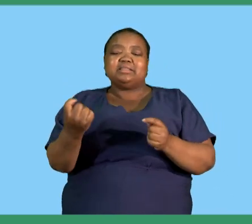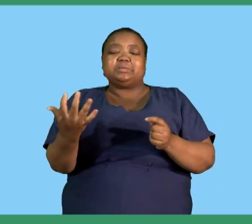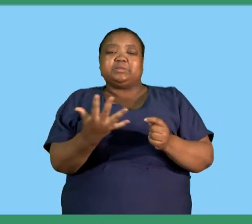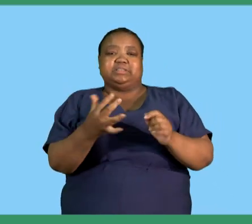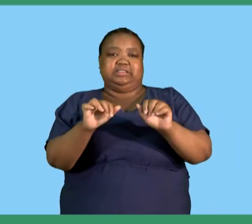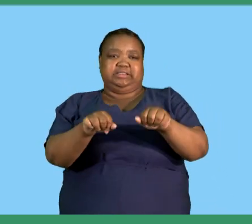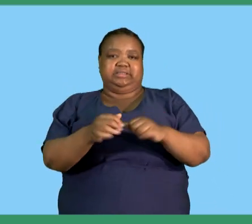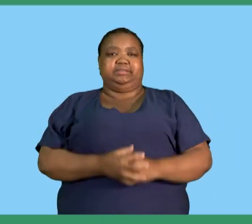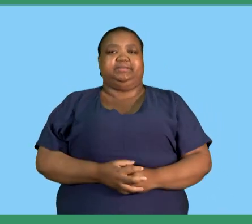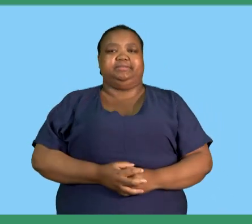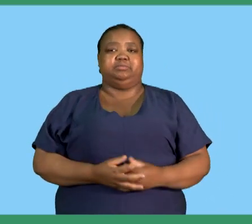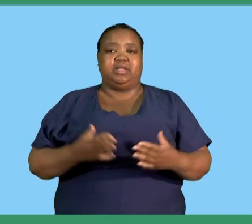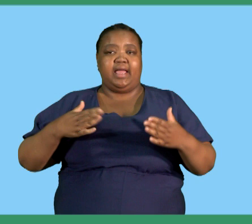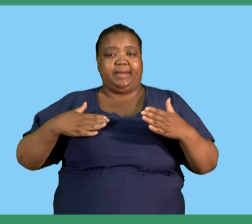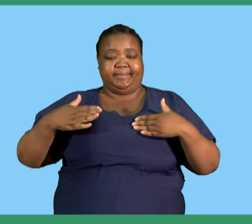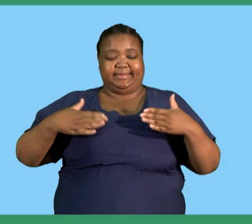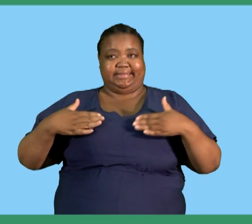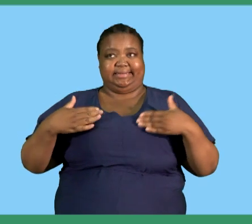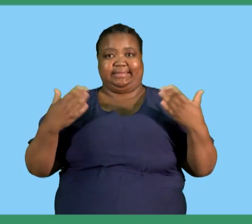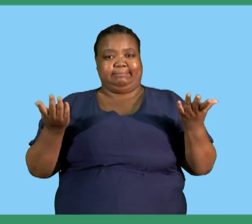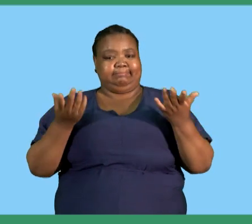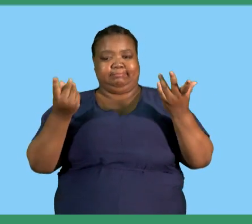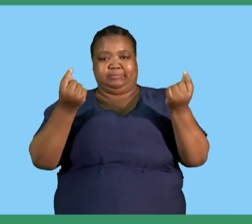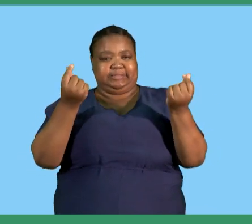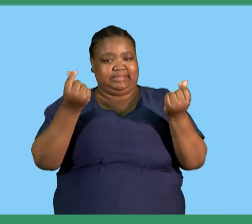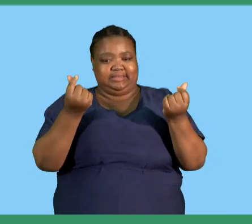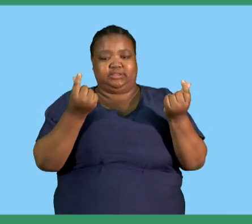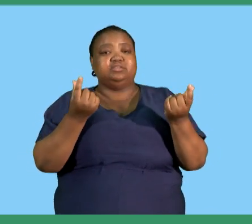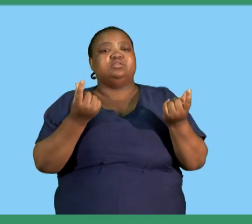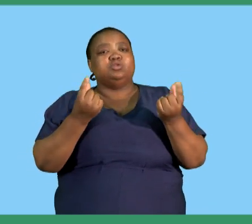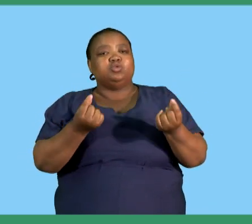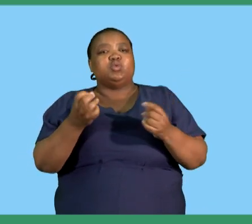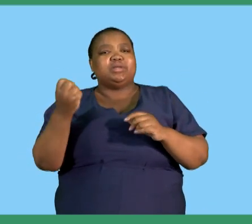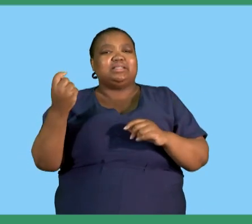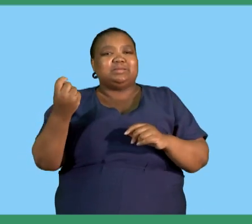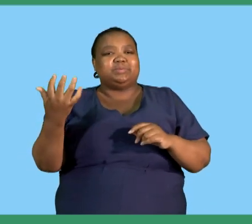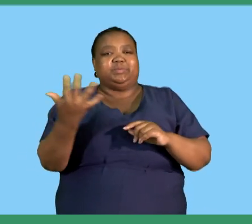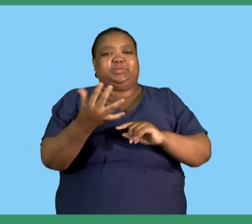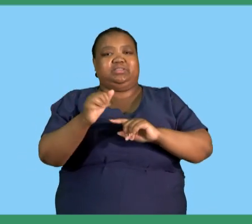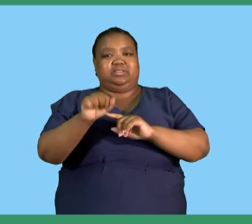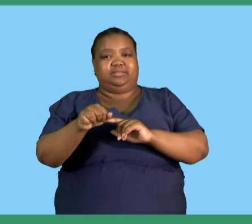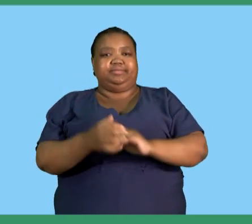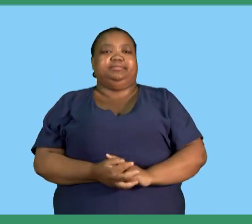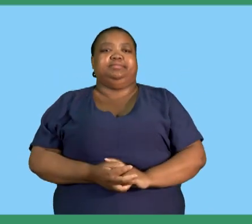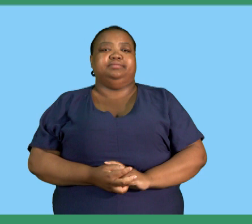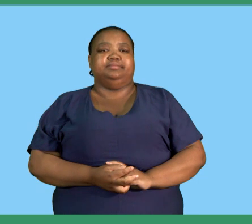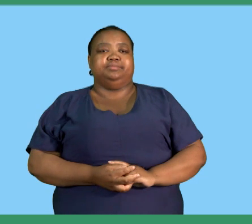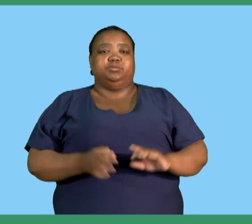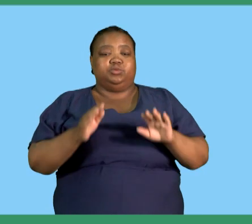use. Why? Due to its high administrative costs. It is costly. Not